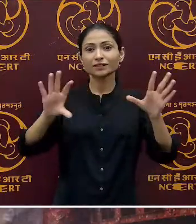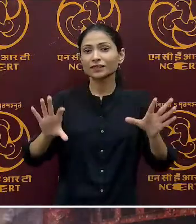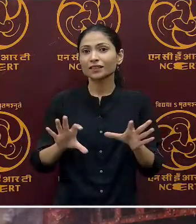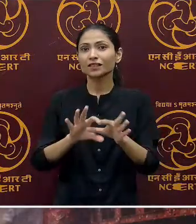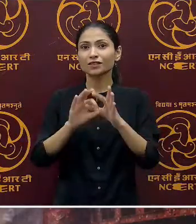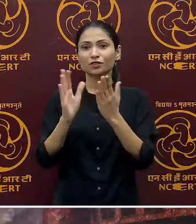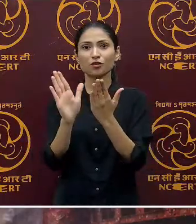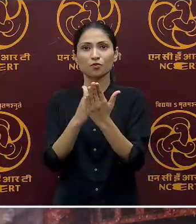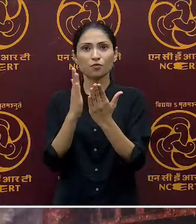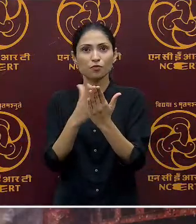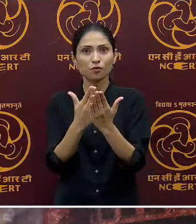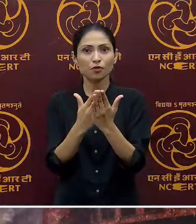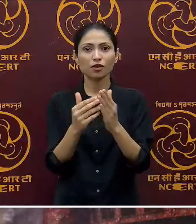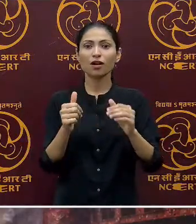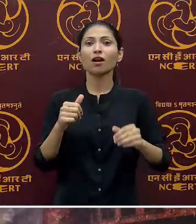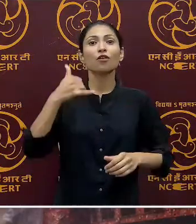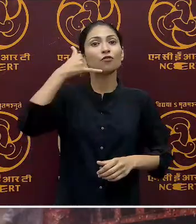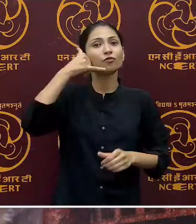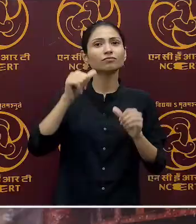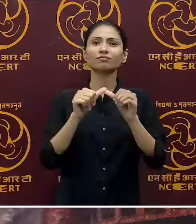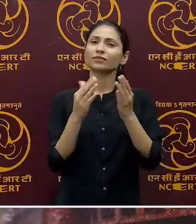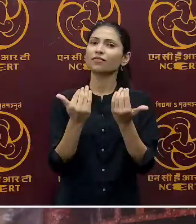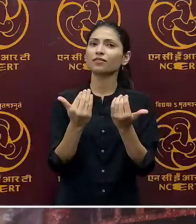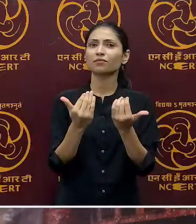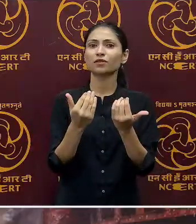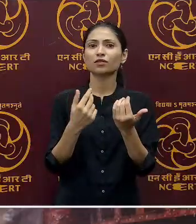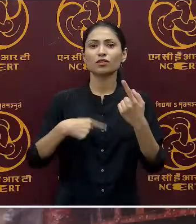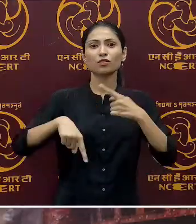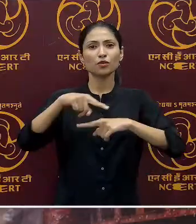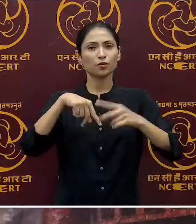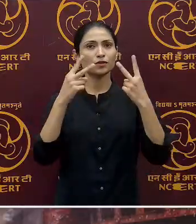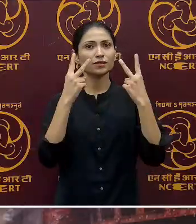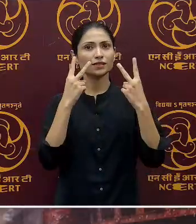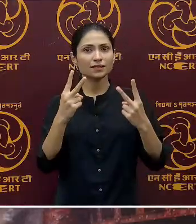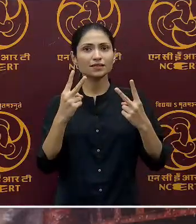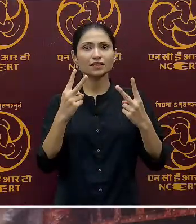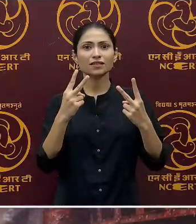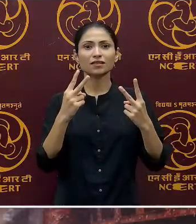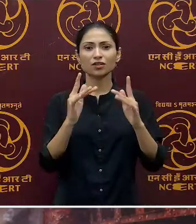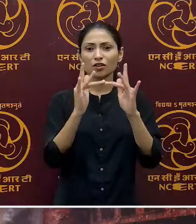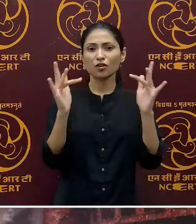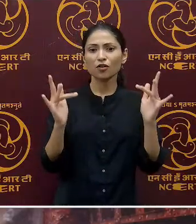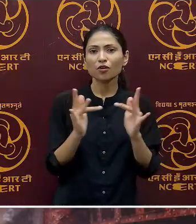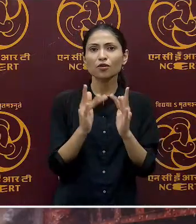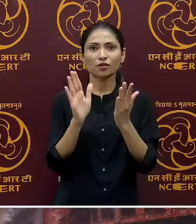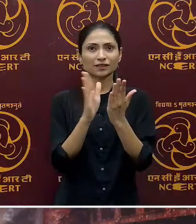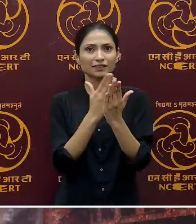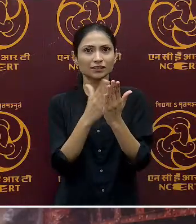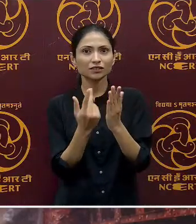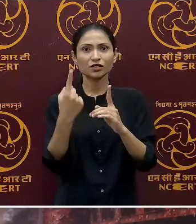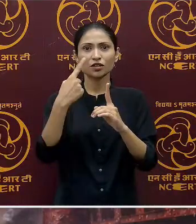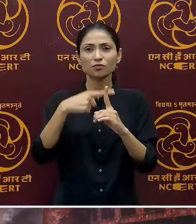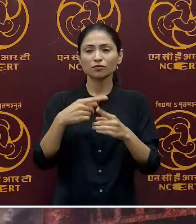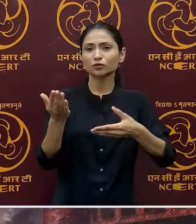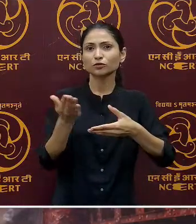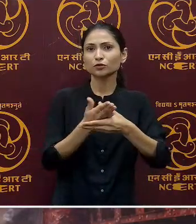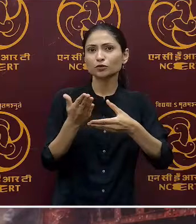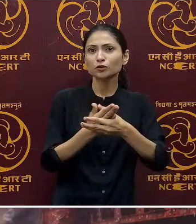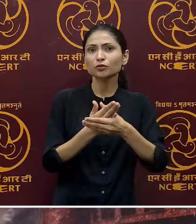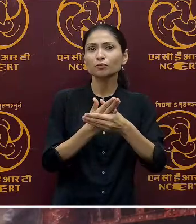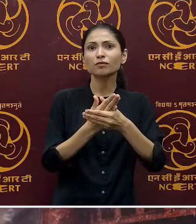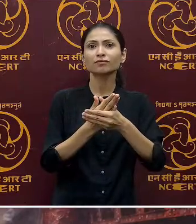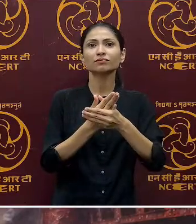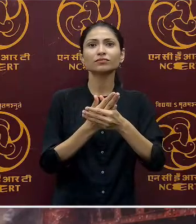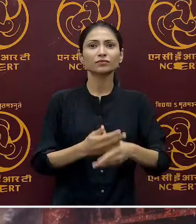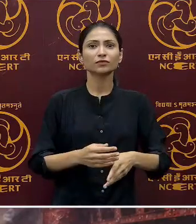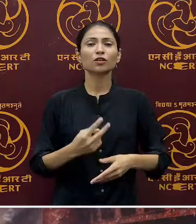be available on the phone. Here you can see that e-textbook, text document, audio content and virtual lab content